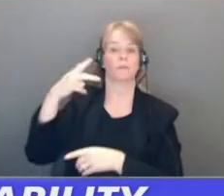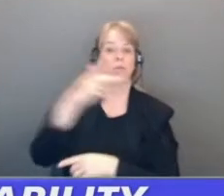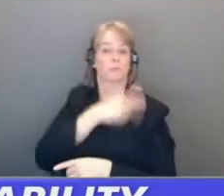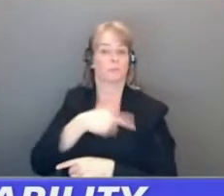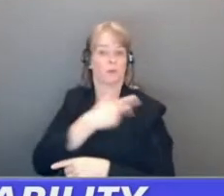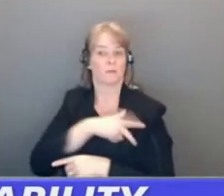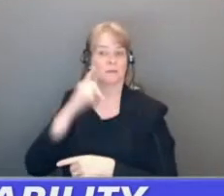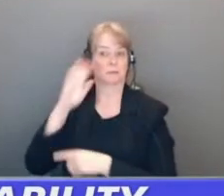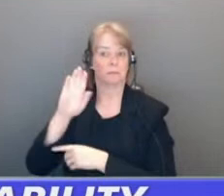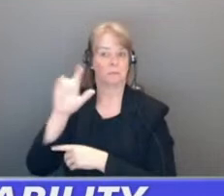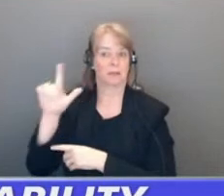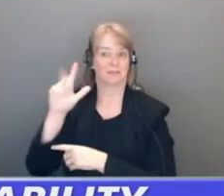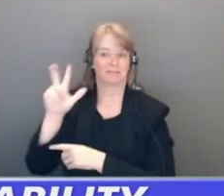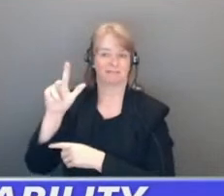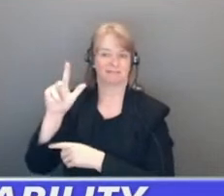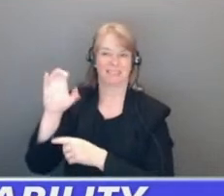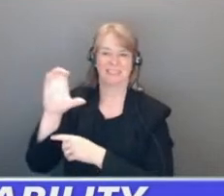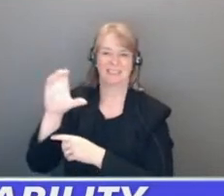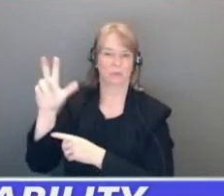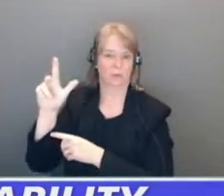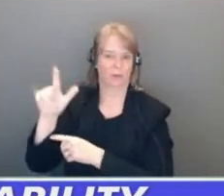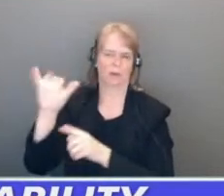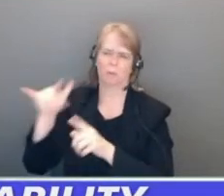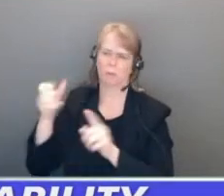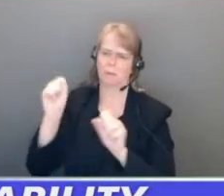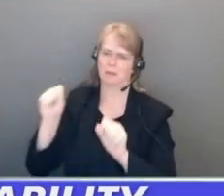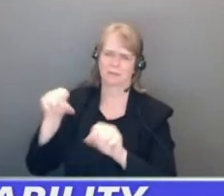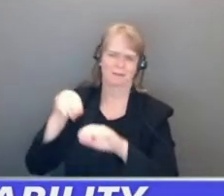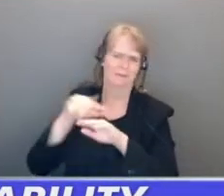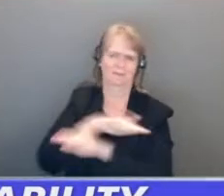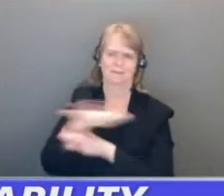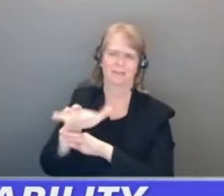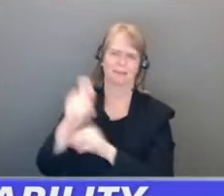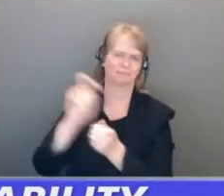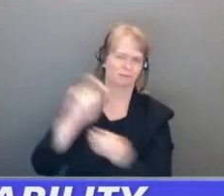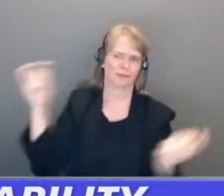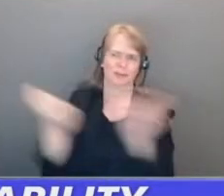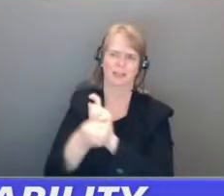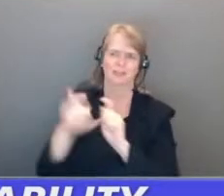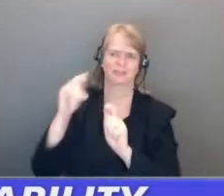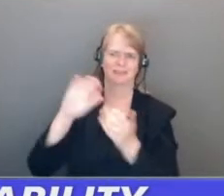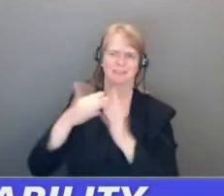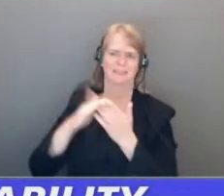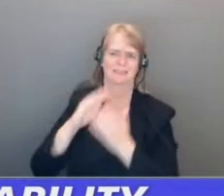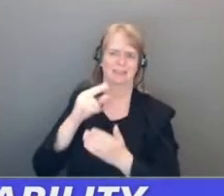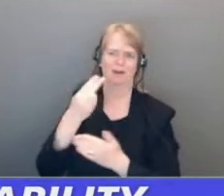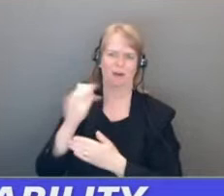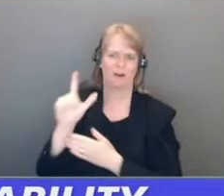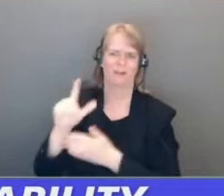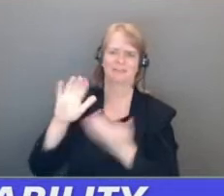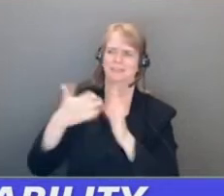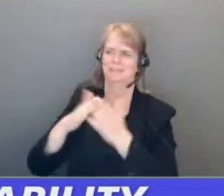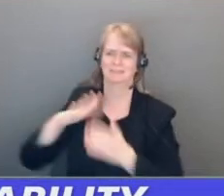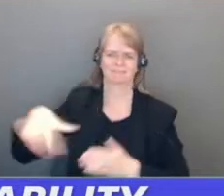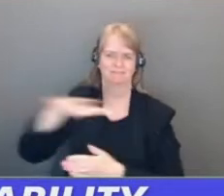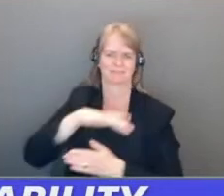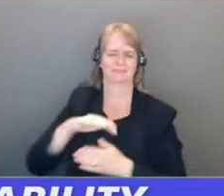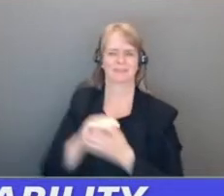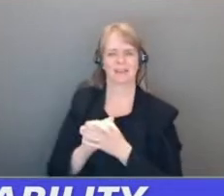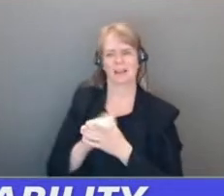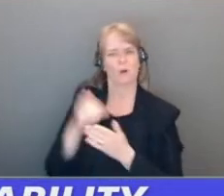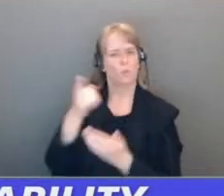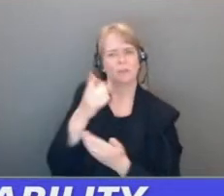across the city. What do you make of what the province is proposing with the More Homes Built Faster package and what we've